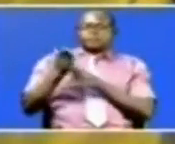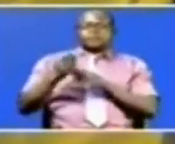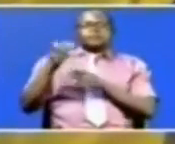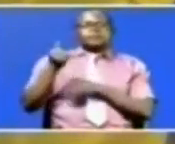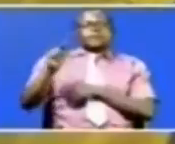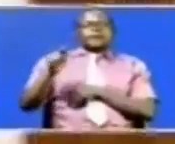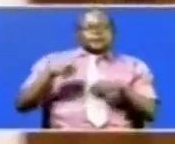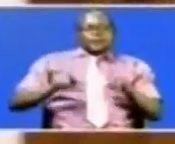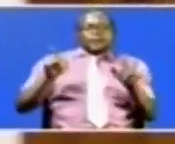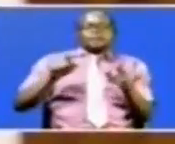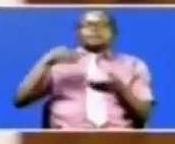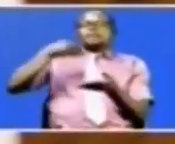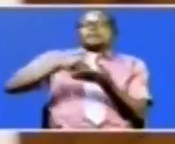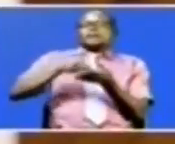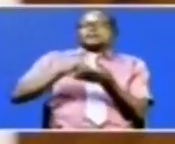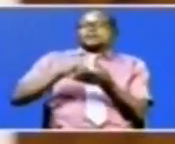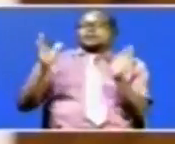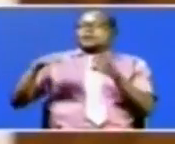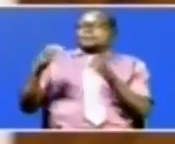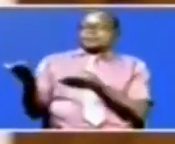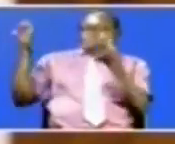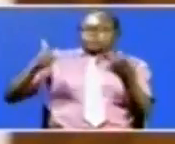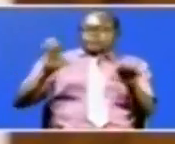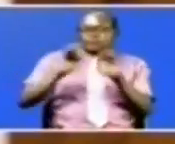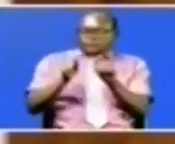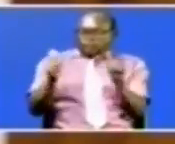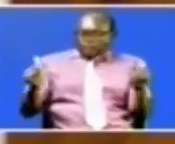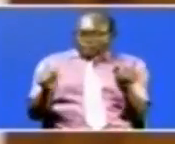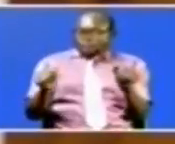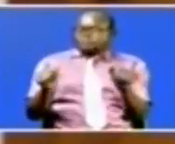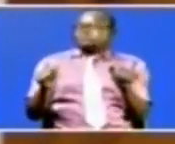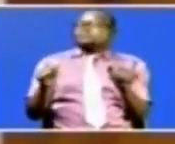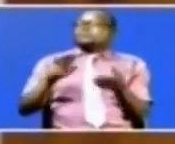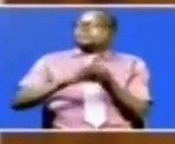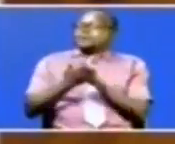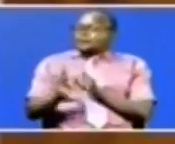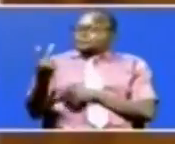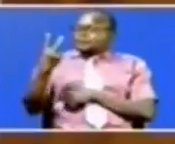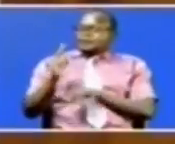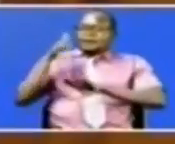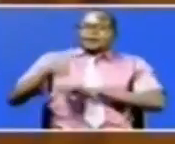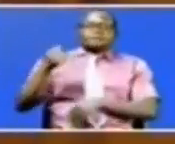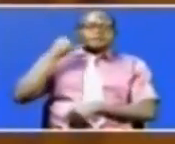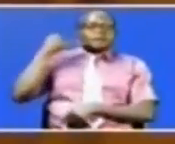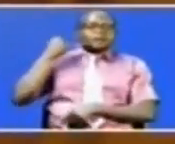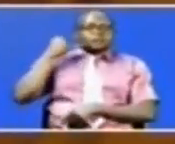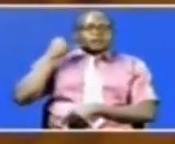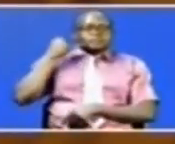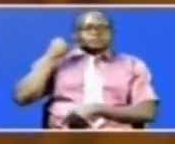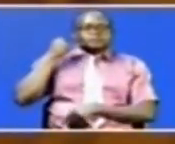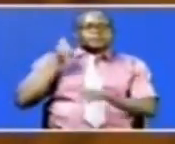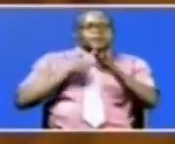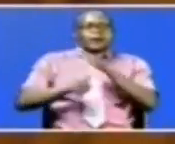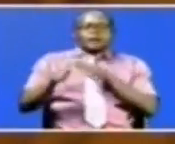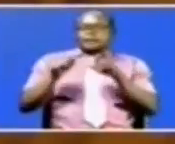which allows financially struggling companies to put their house in order. Authoritative Cement becomes the second after Nakuma to be placed under